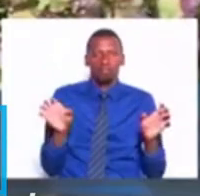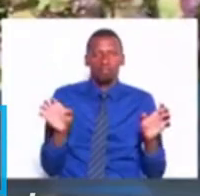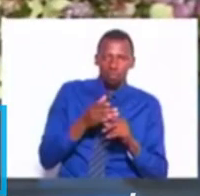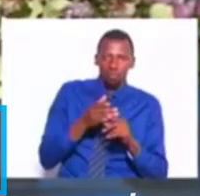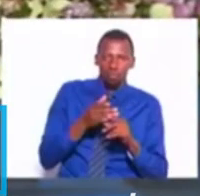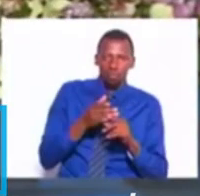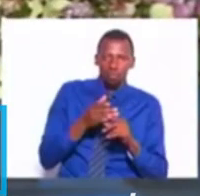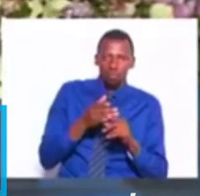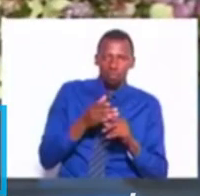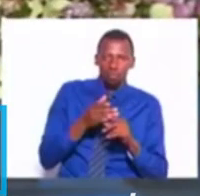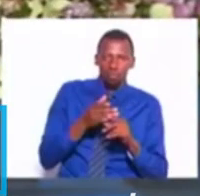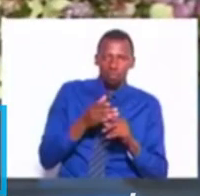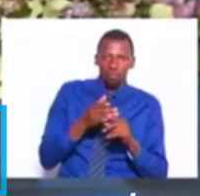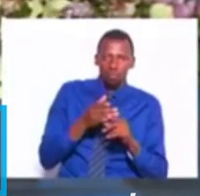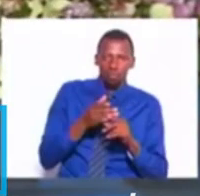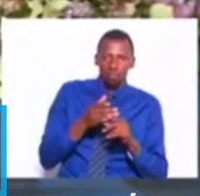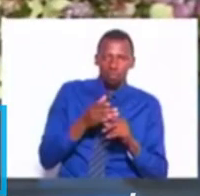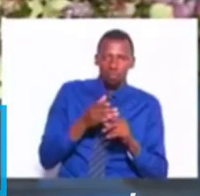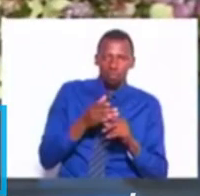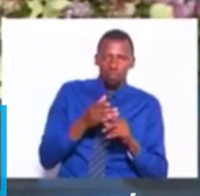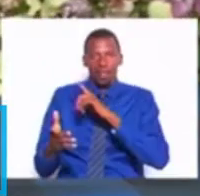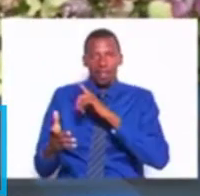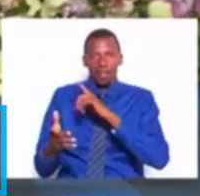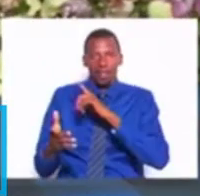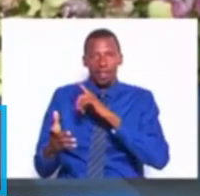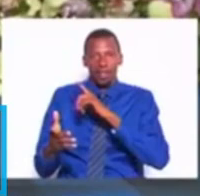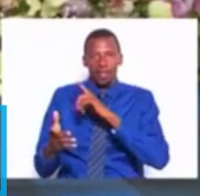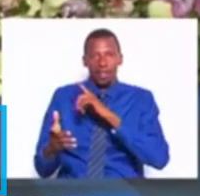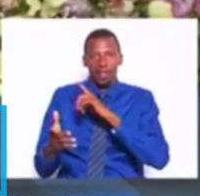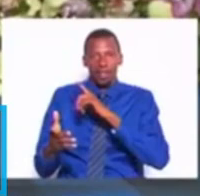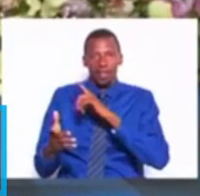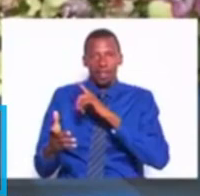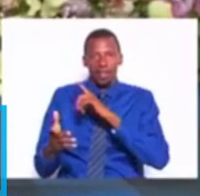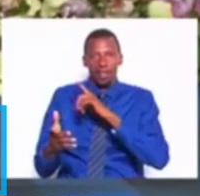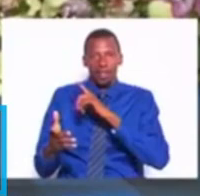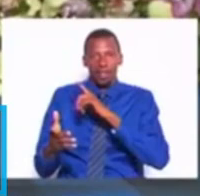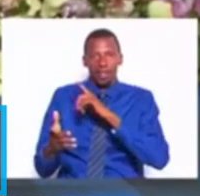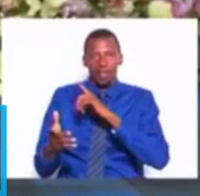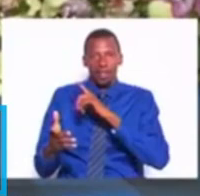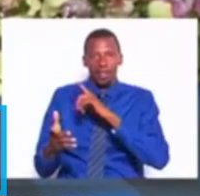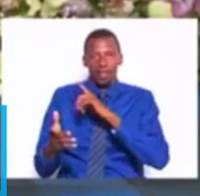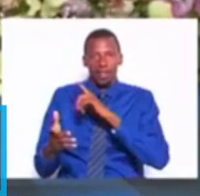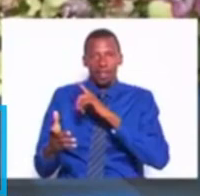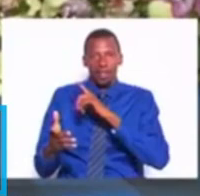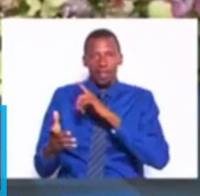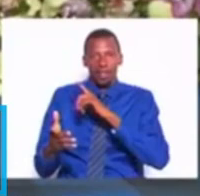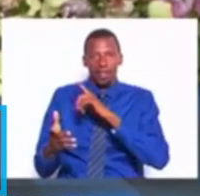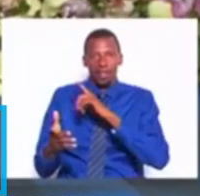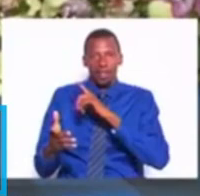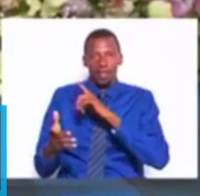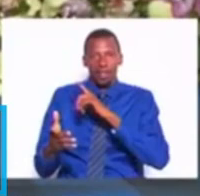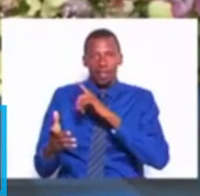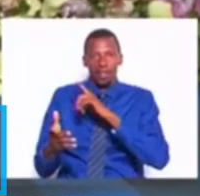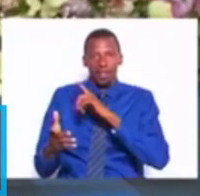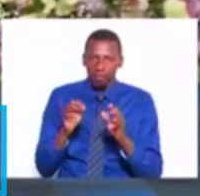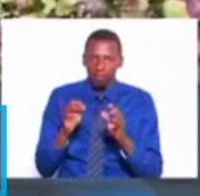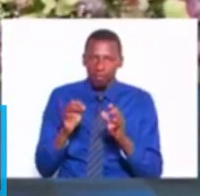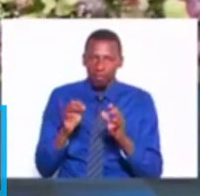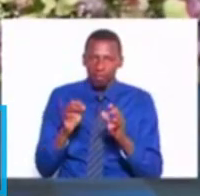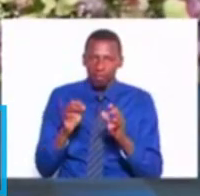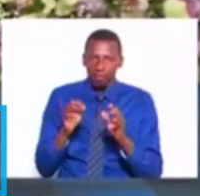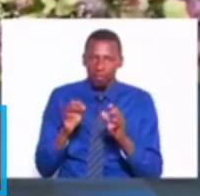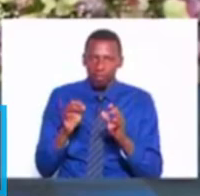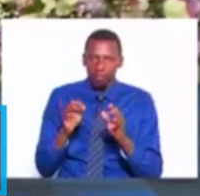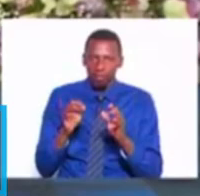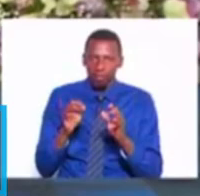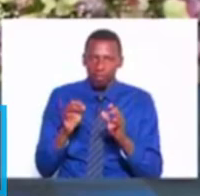marriage. May the Lord help you to take courage to get out if it will cause you to